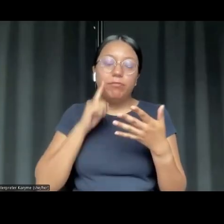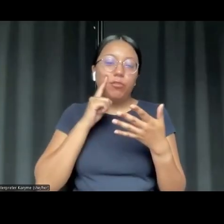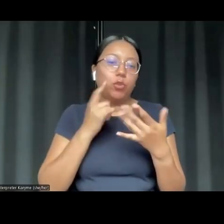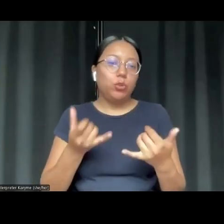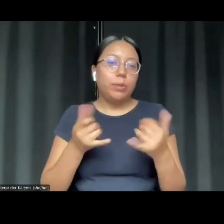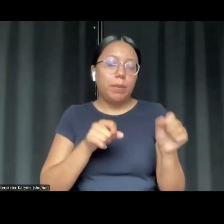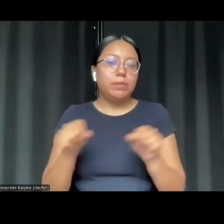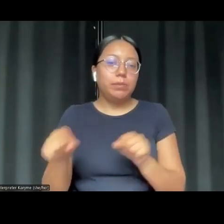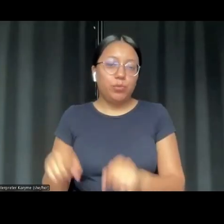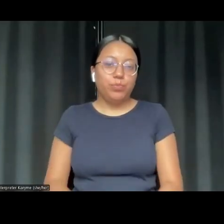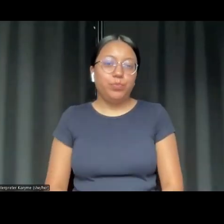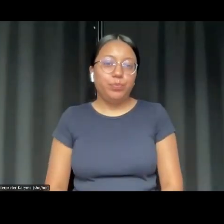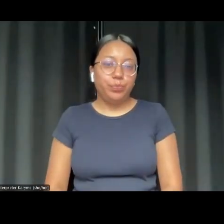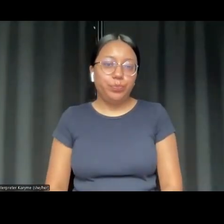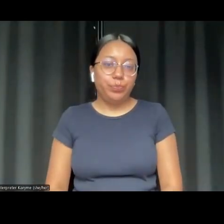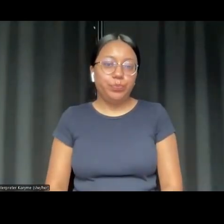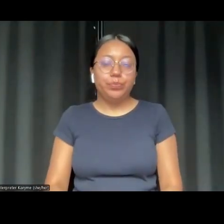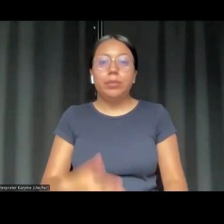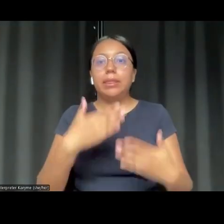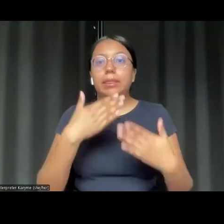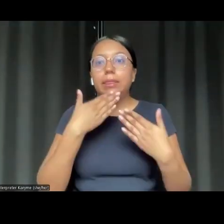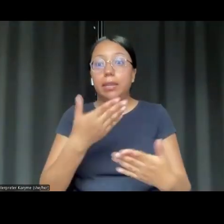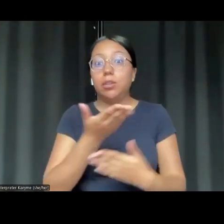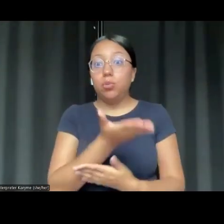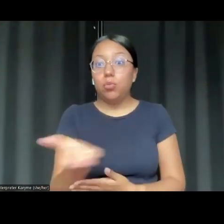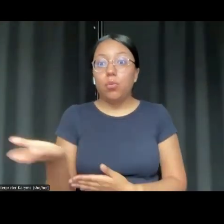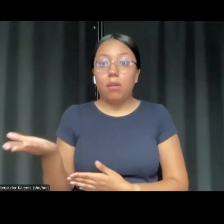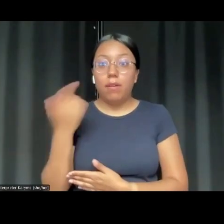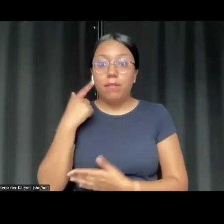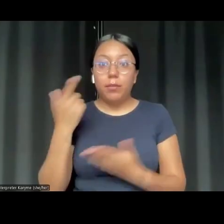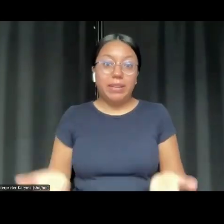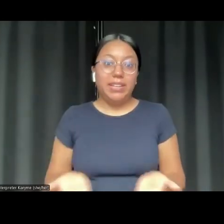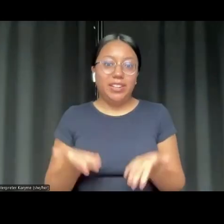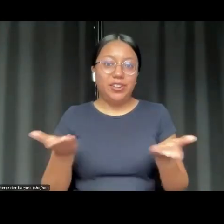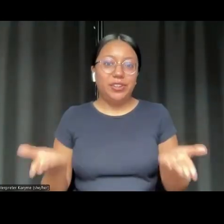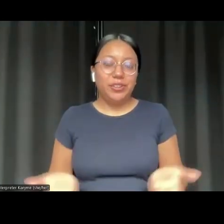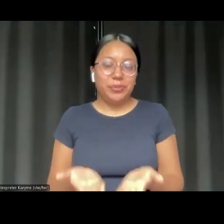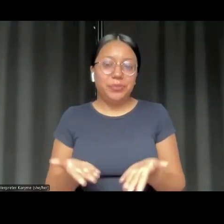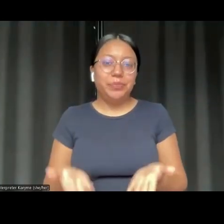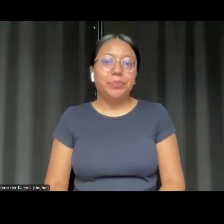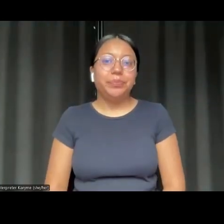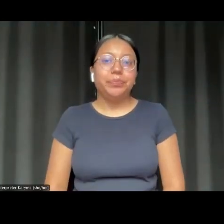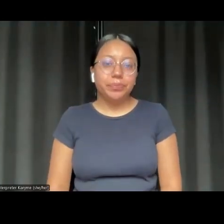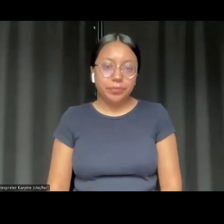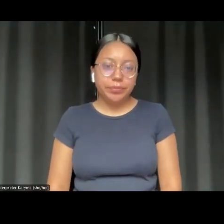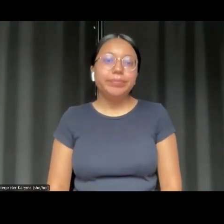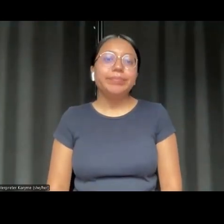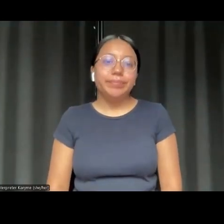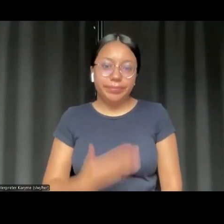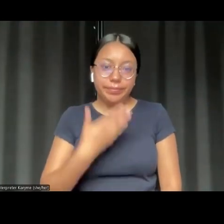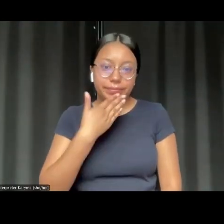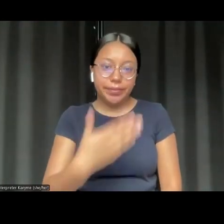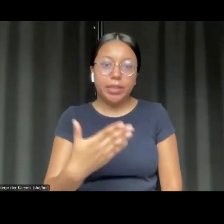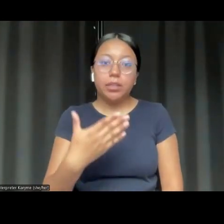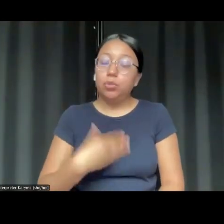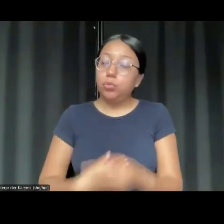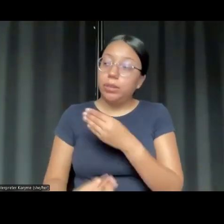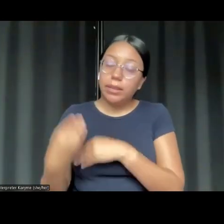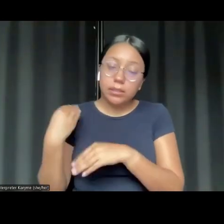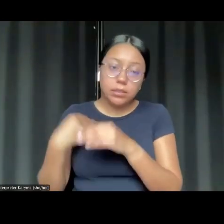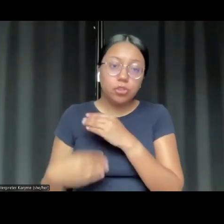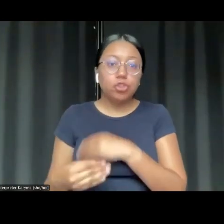possible. But thank you for being here, and thank you to the ancestors,